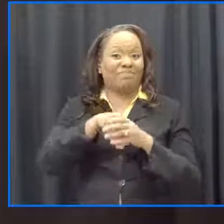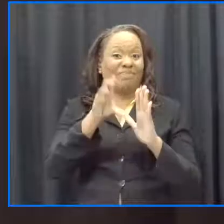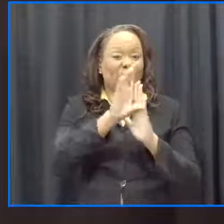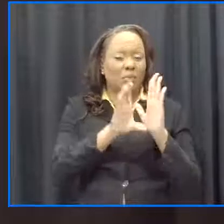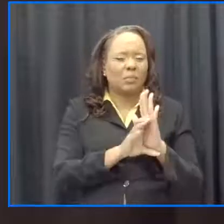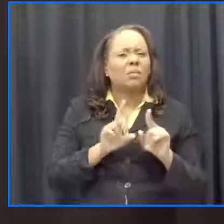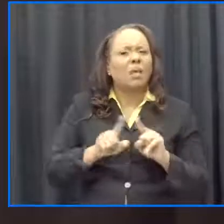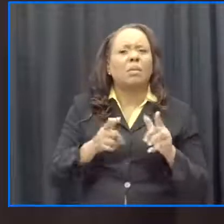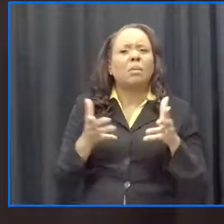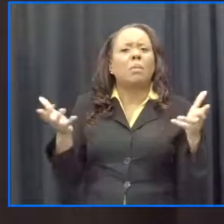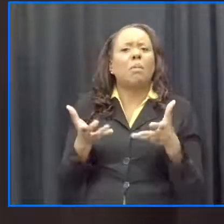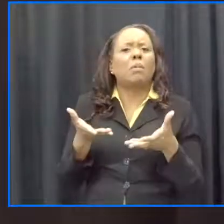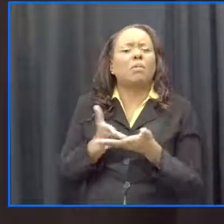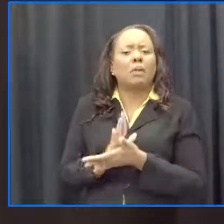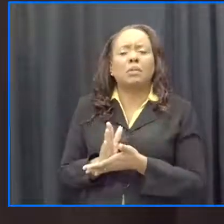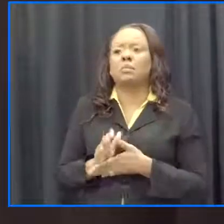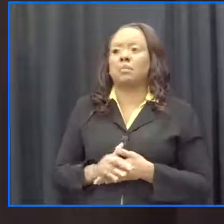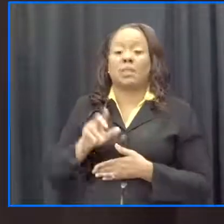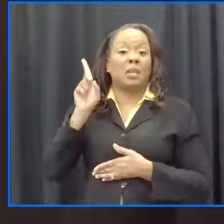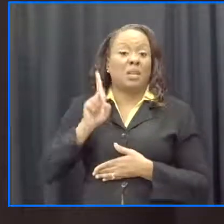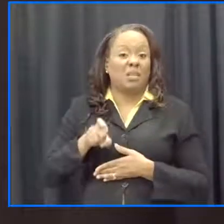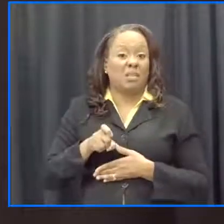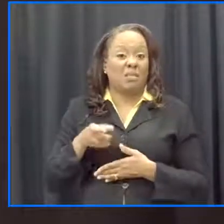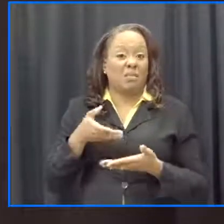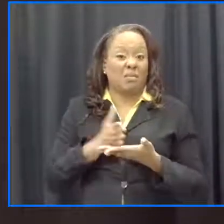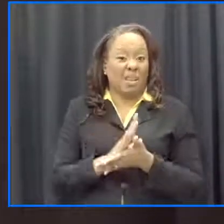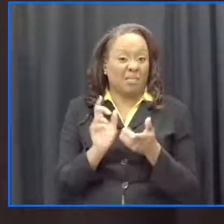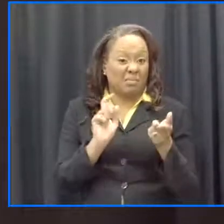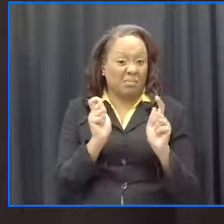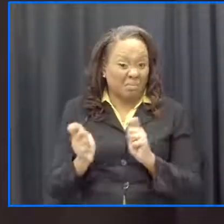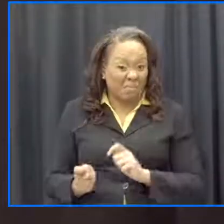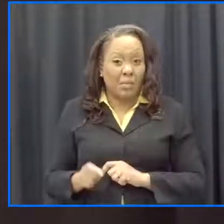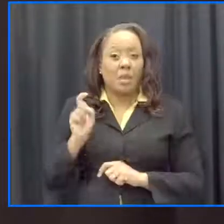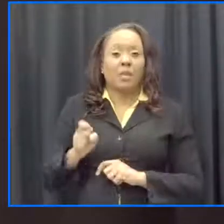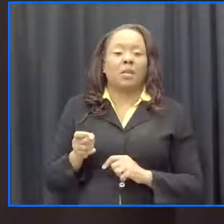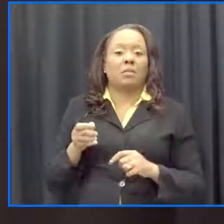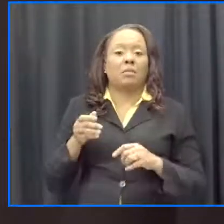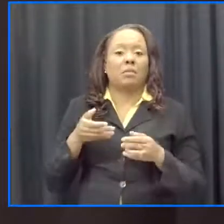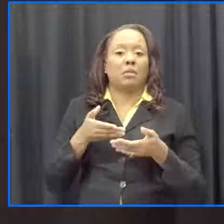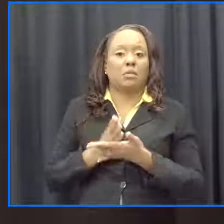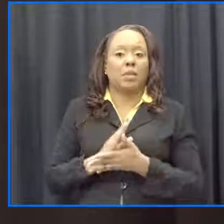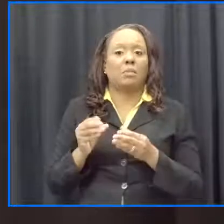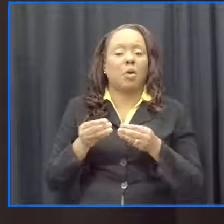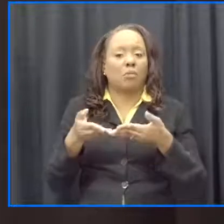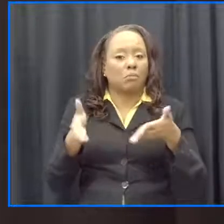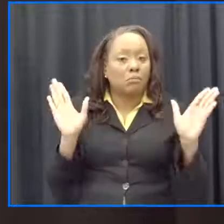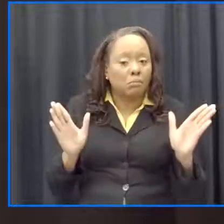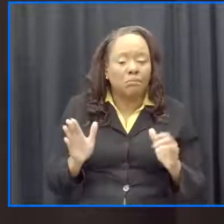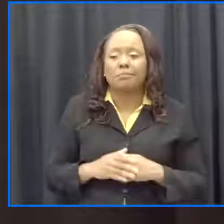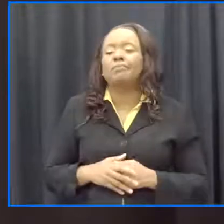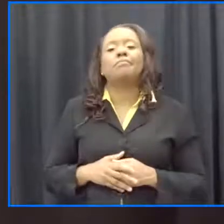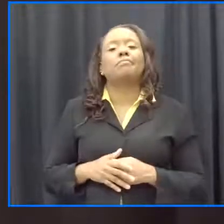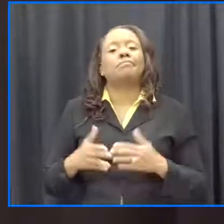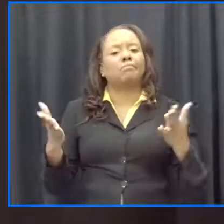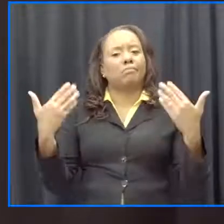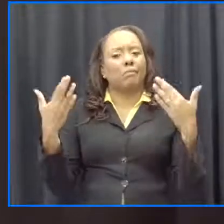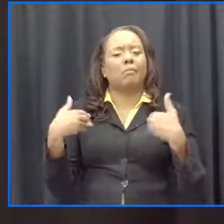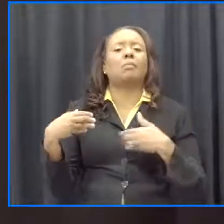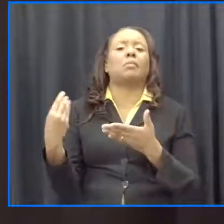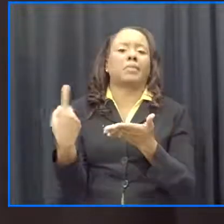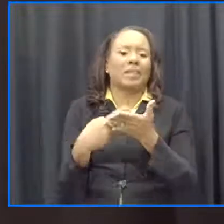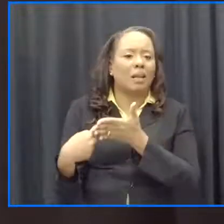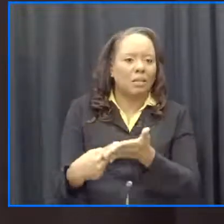rights look like, whether they should be expanded, limited, or adjusted, all are open for